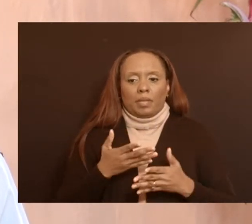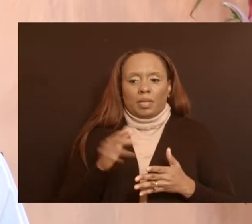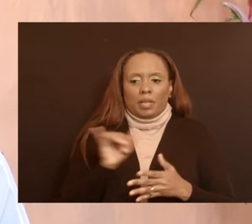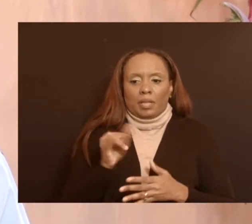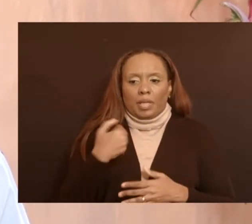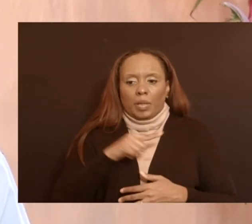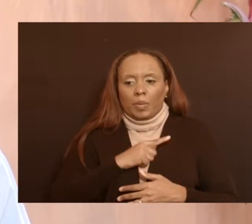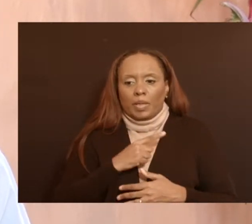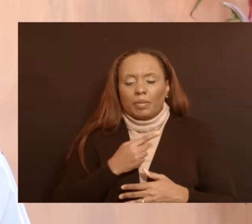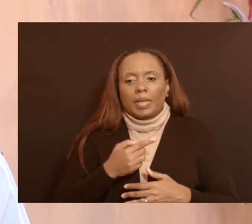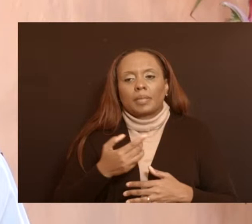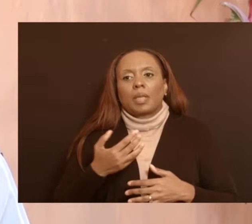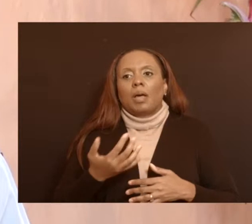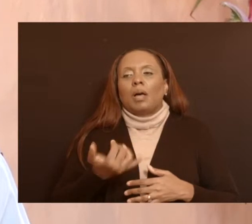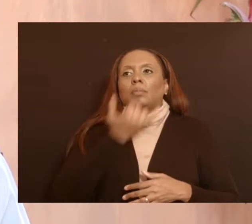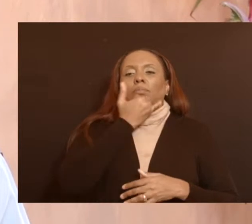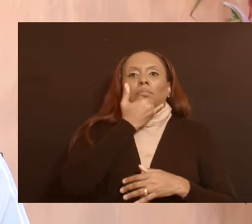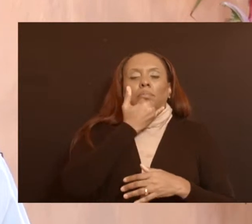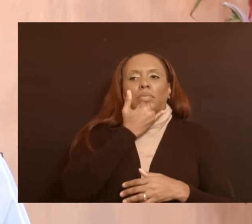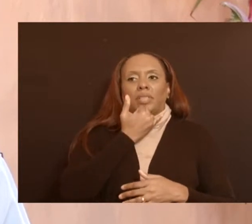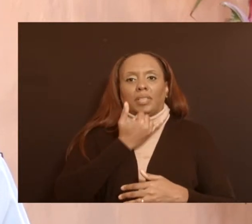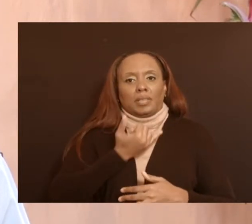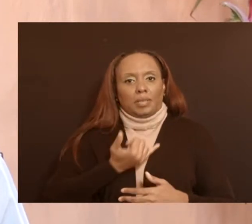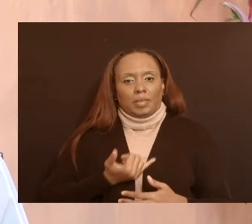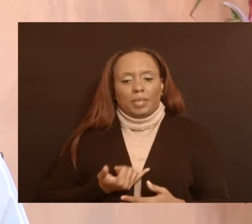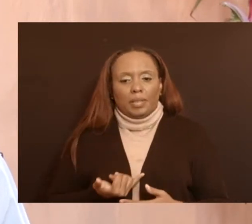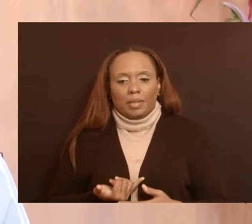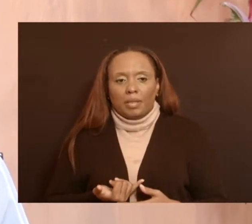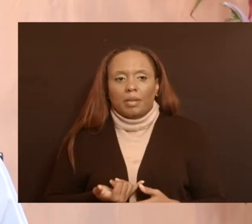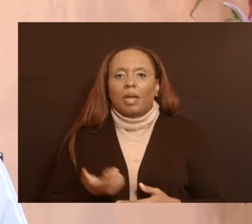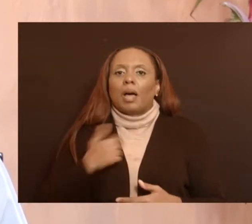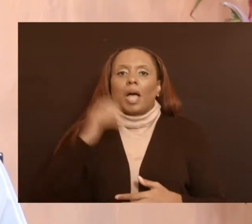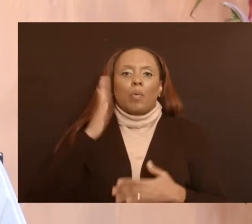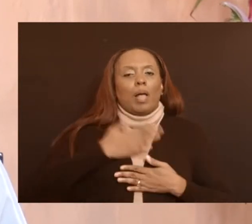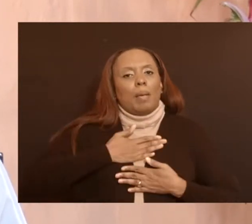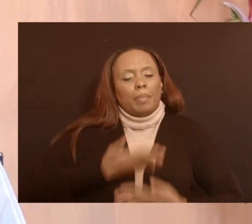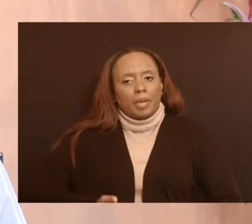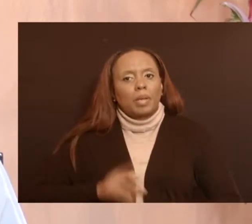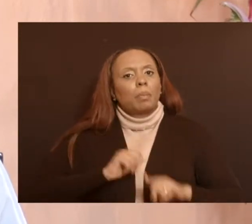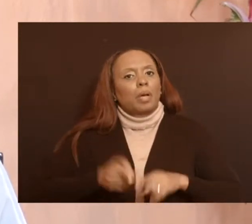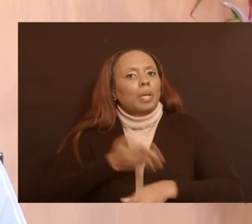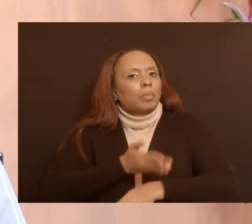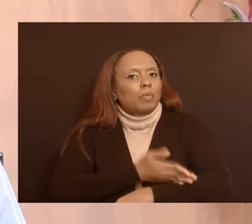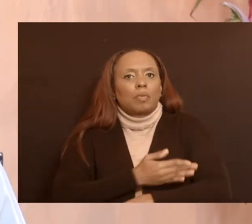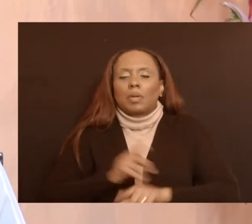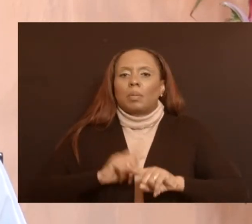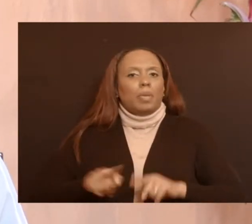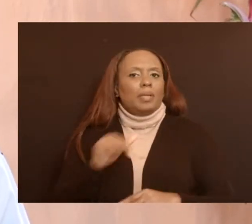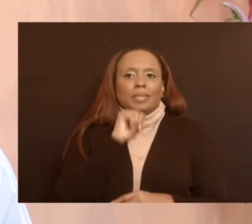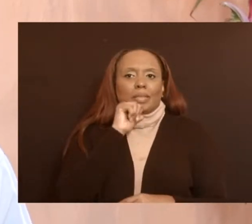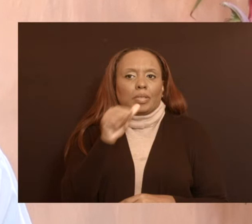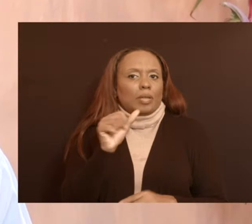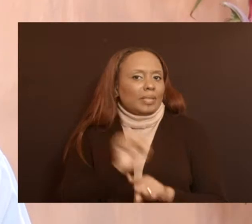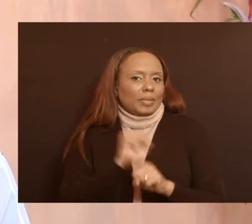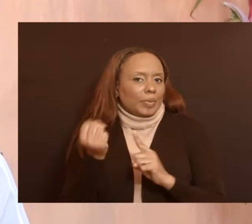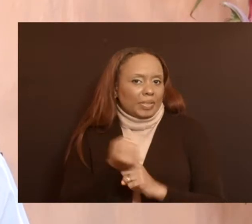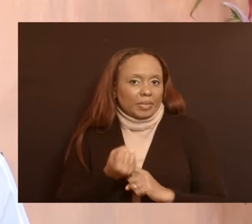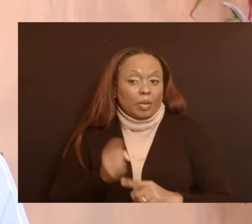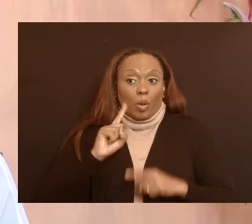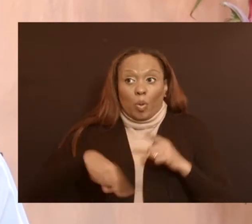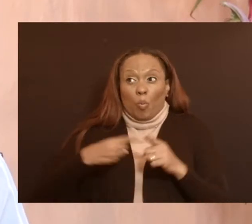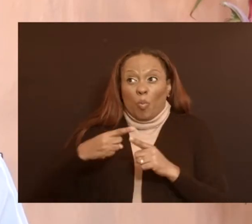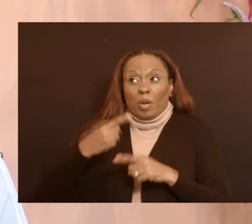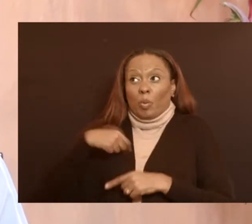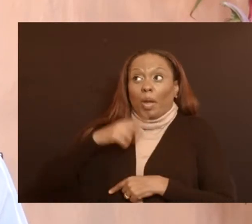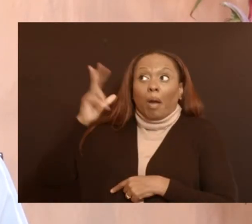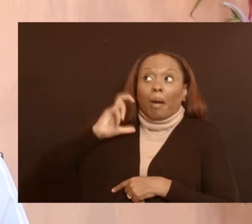again, because we are here to improve and to do things better as we go along. But there was no ball dropping. As soon as the information was